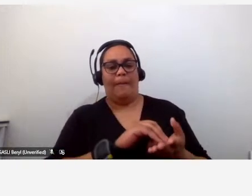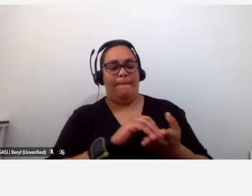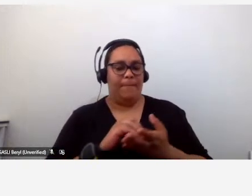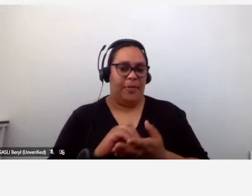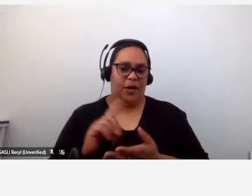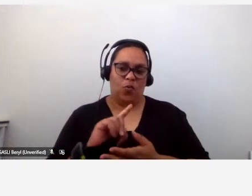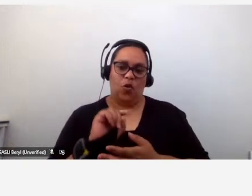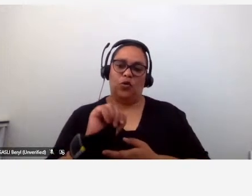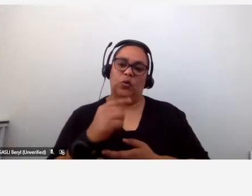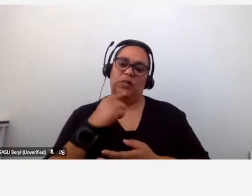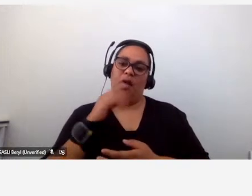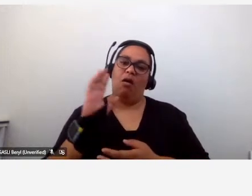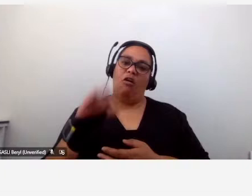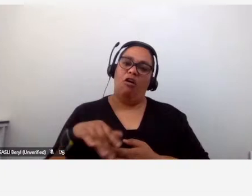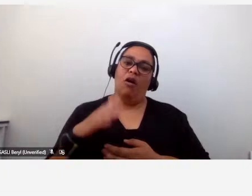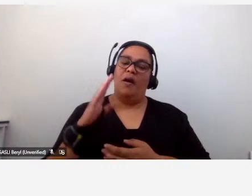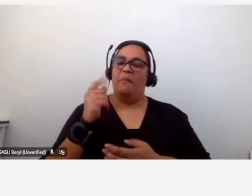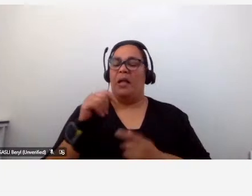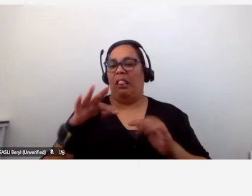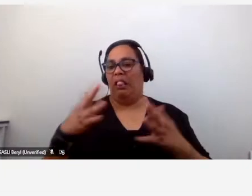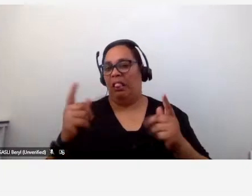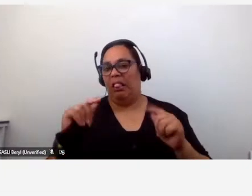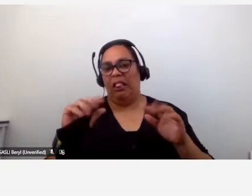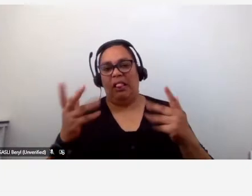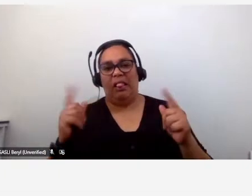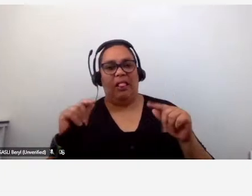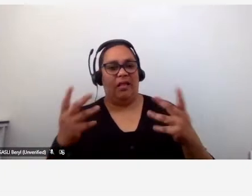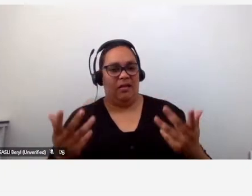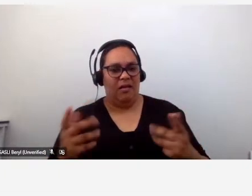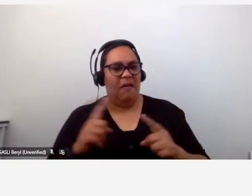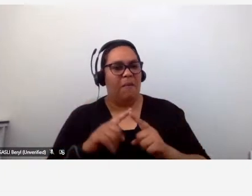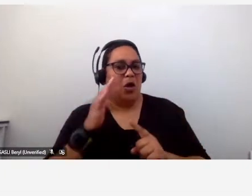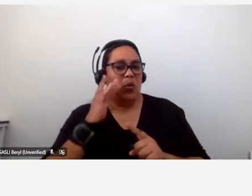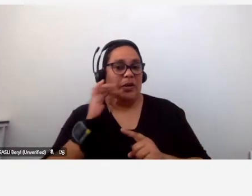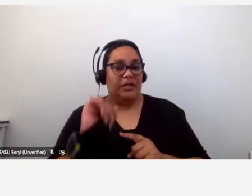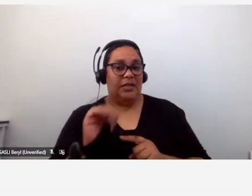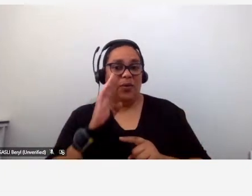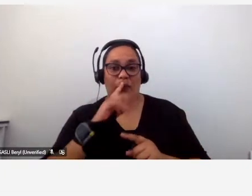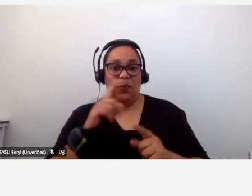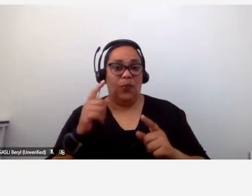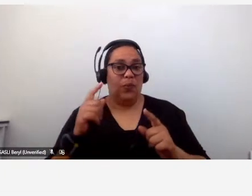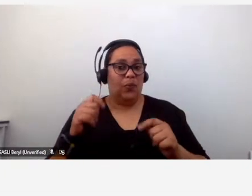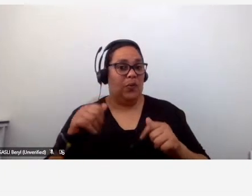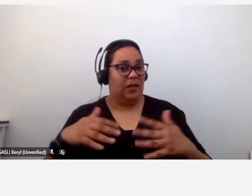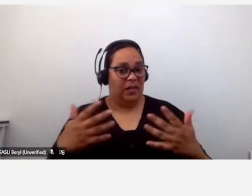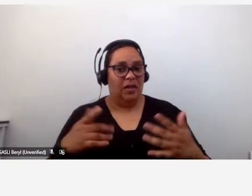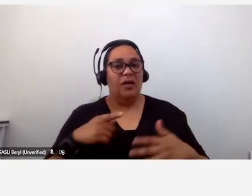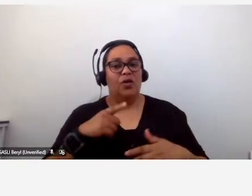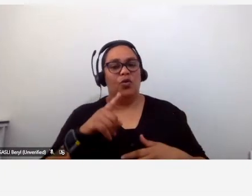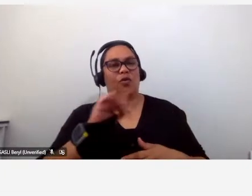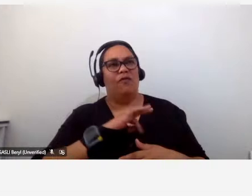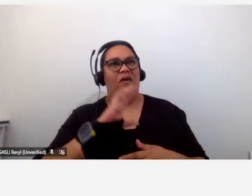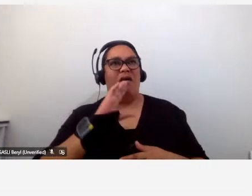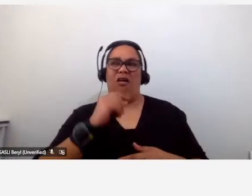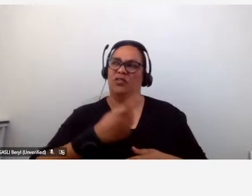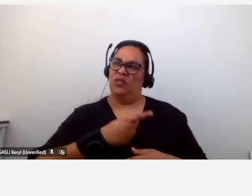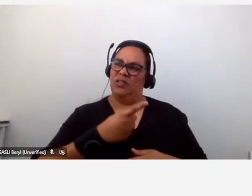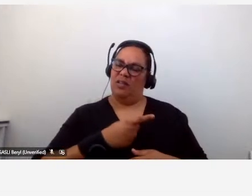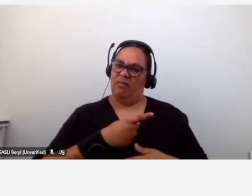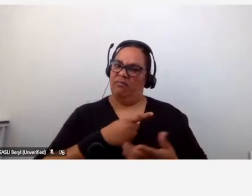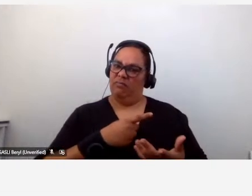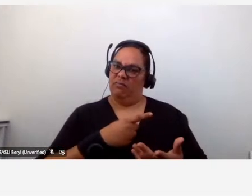a saying that there's no money, we don't have money. Now, when there's an under expenditure, one is asking yourself as